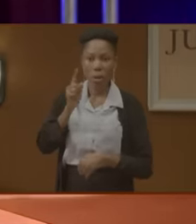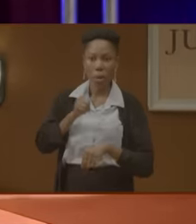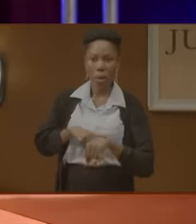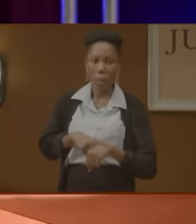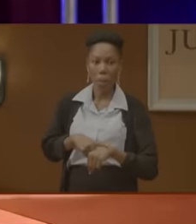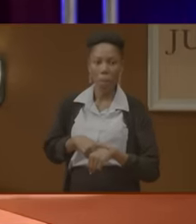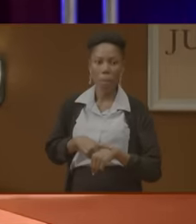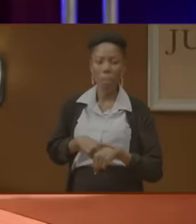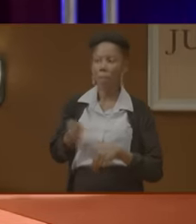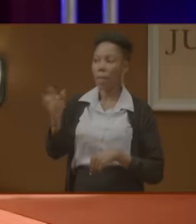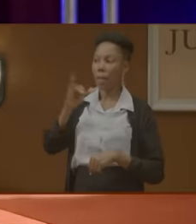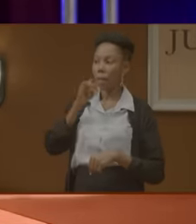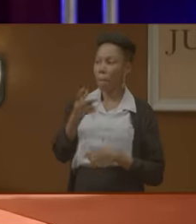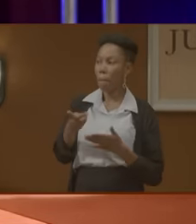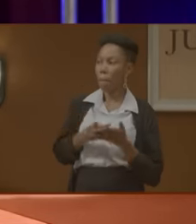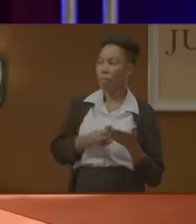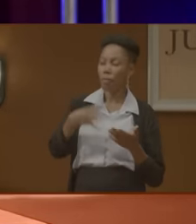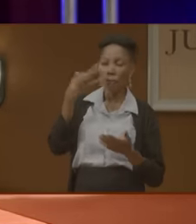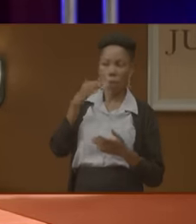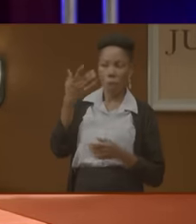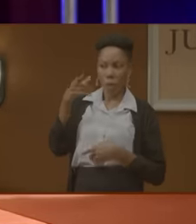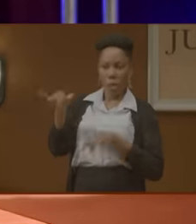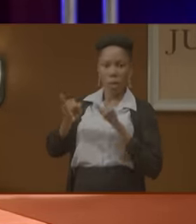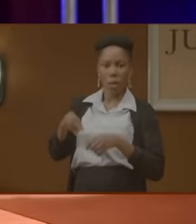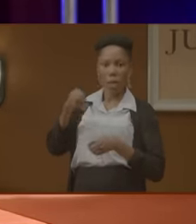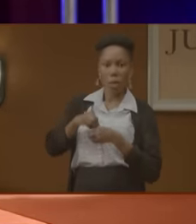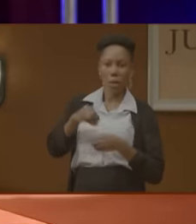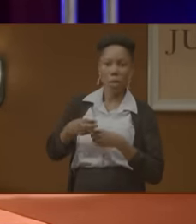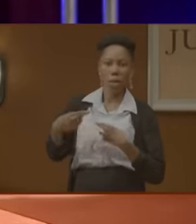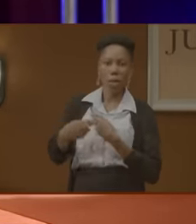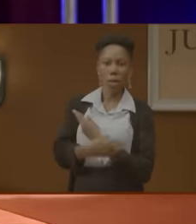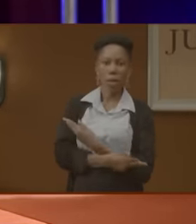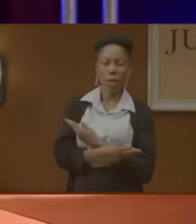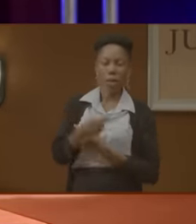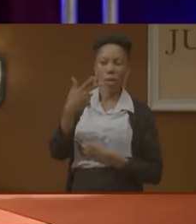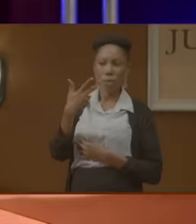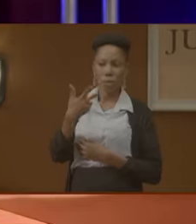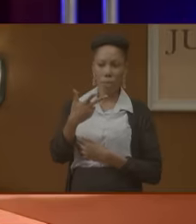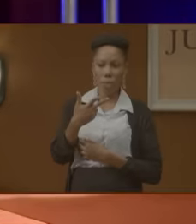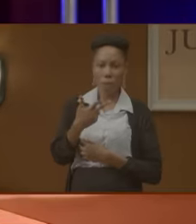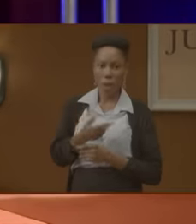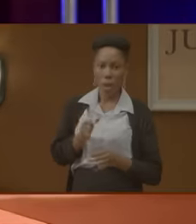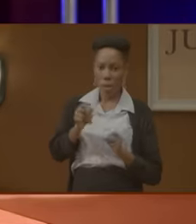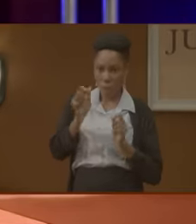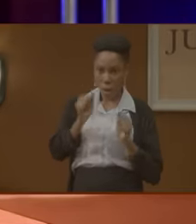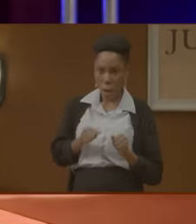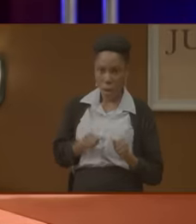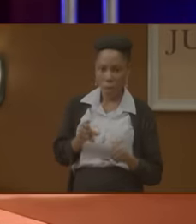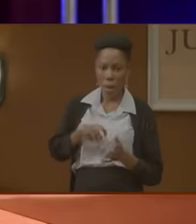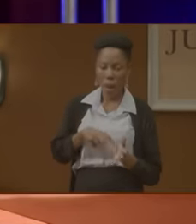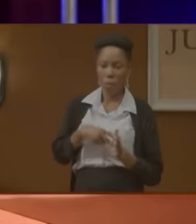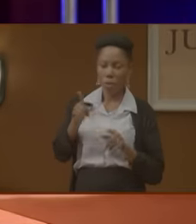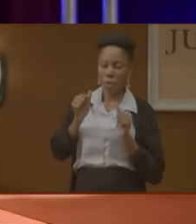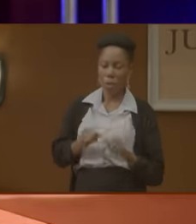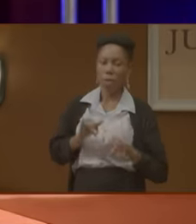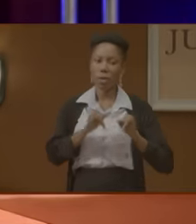kids even staying outside in the first place. I stay in a three-bedroom apartment. Now, if you feel you want, then that means you have what it takes to take them. It has